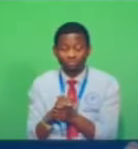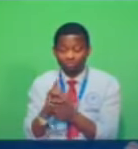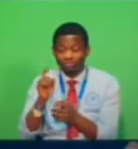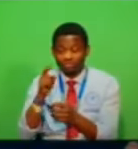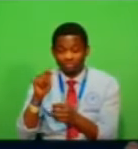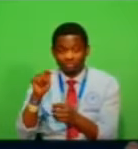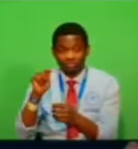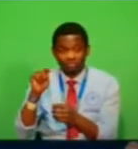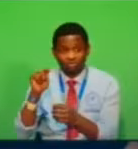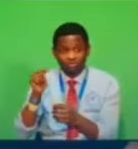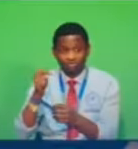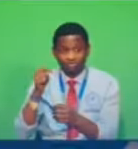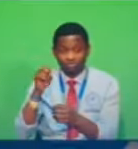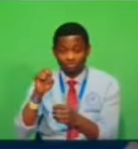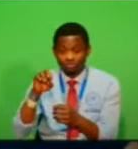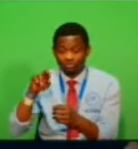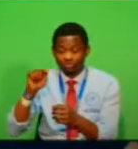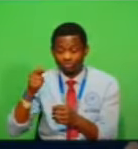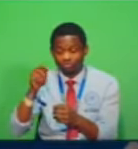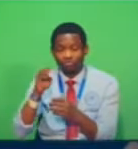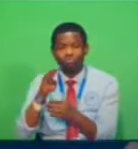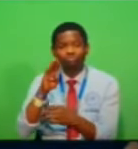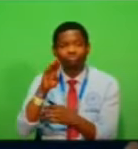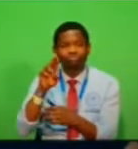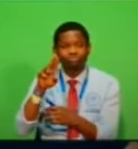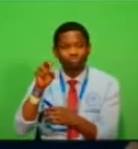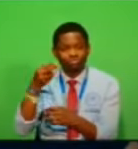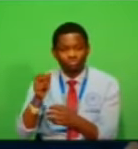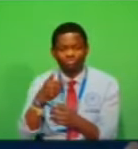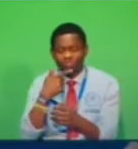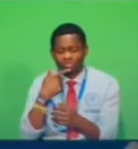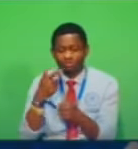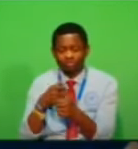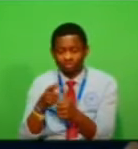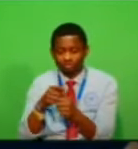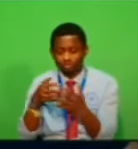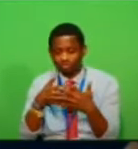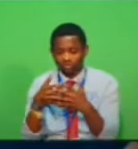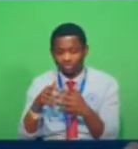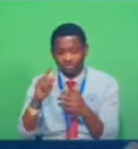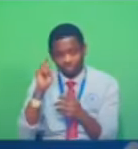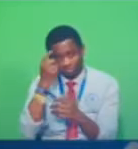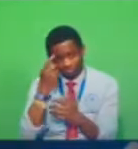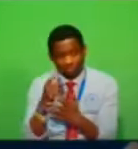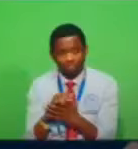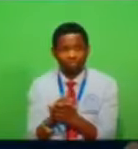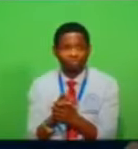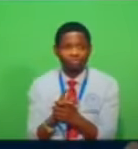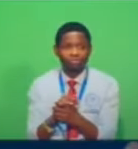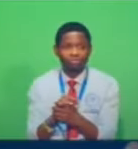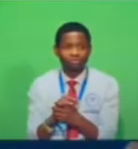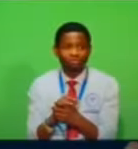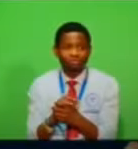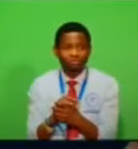2003. I came on as a direct hire of the U.S. government. And I say this to the grace of God, that they hired and brought me